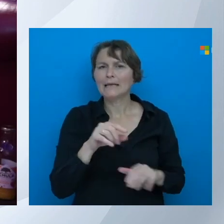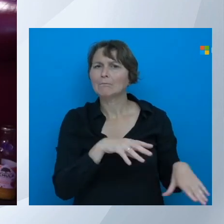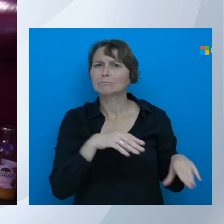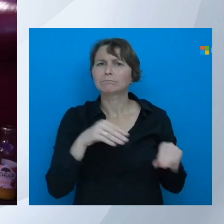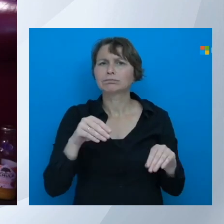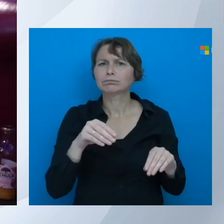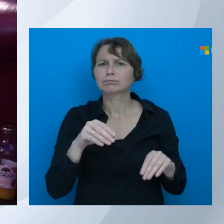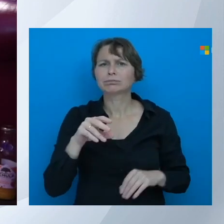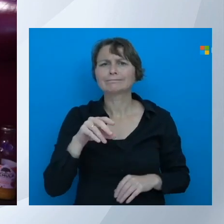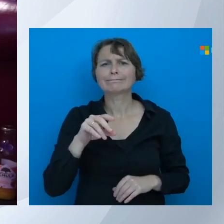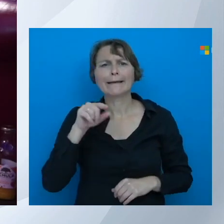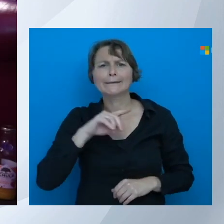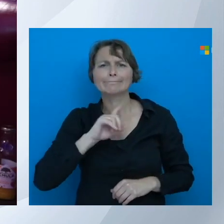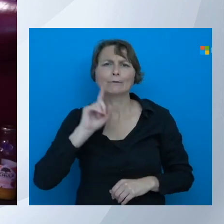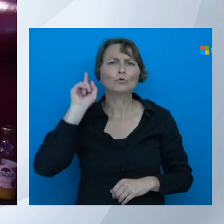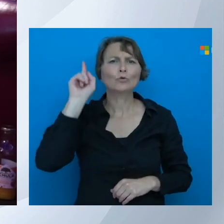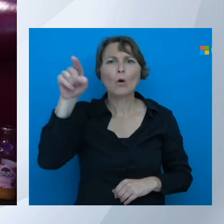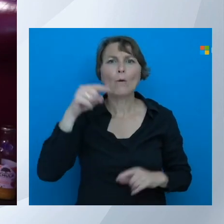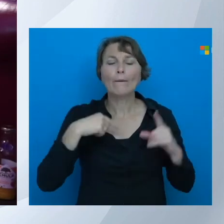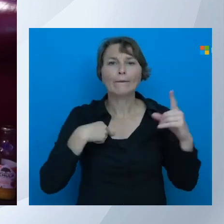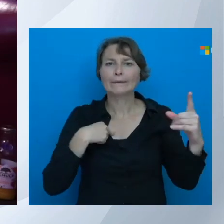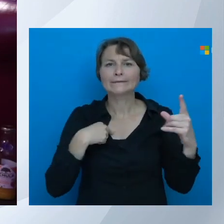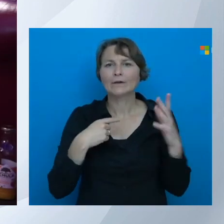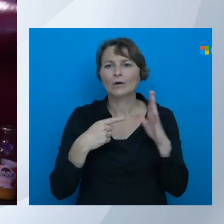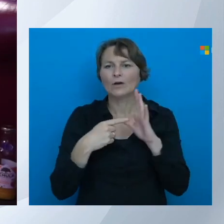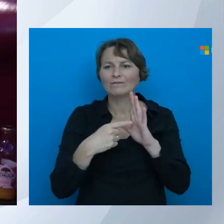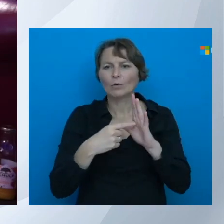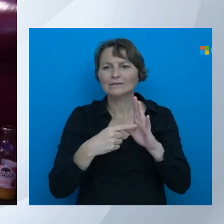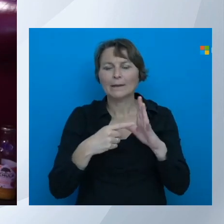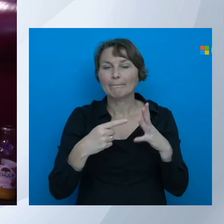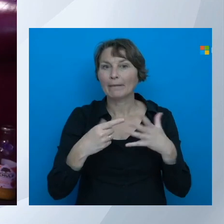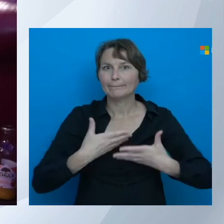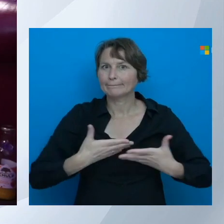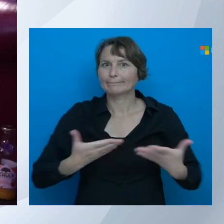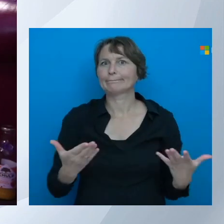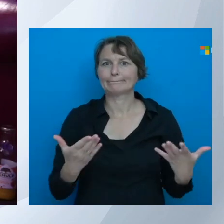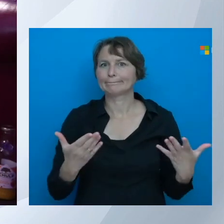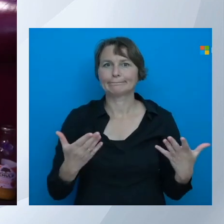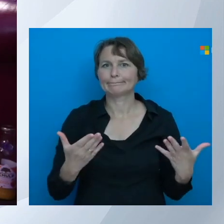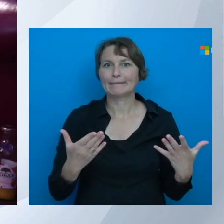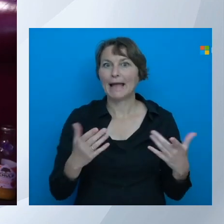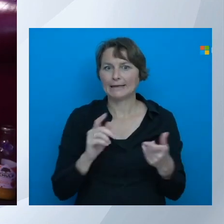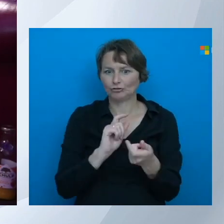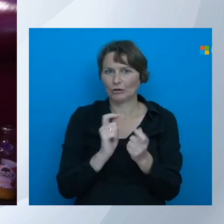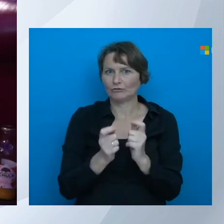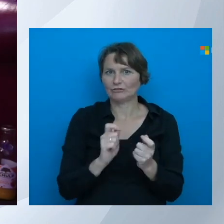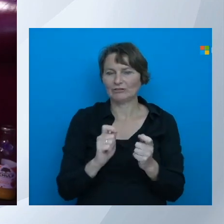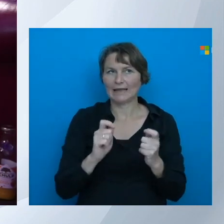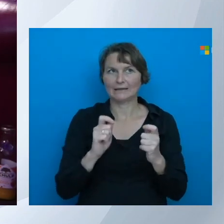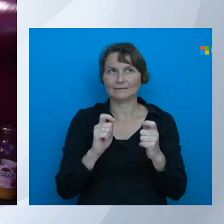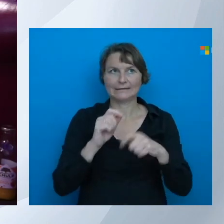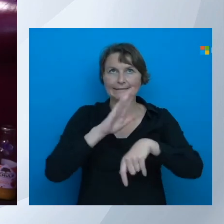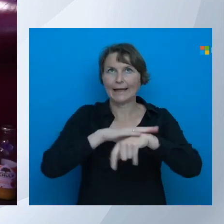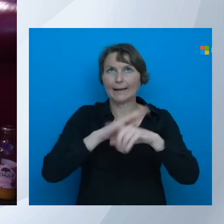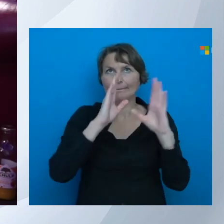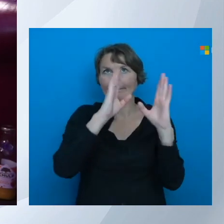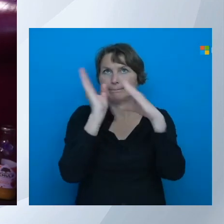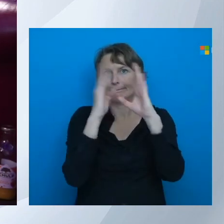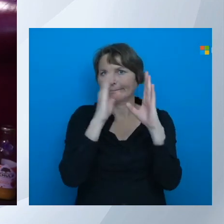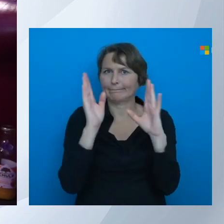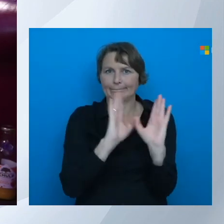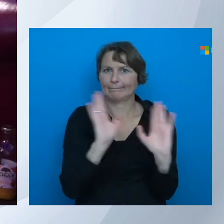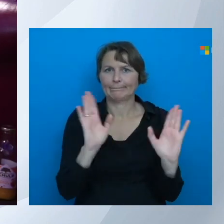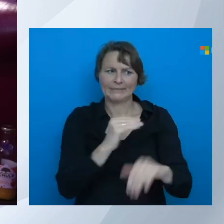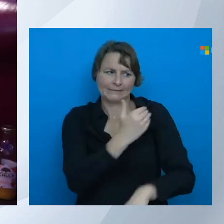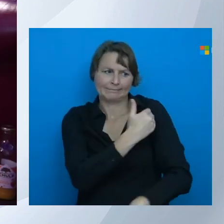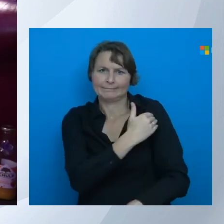in advance, there's a change freeze. So I'm not allowed to do any changes. Or updates, or. Yes, so this is when you